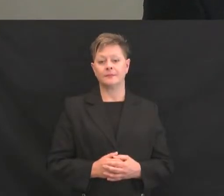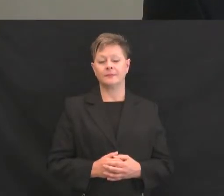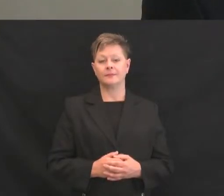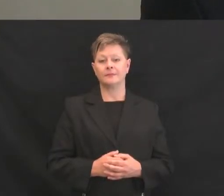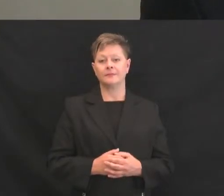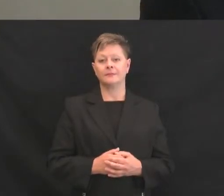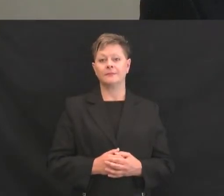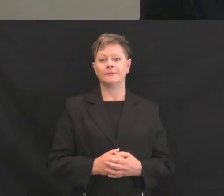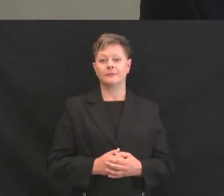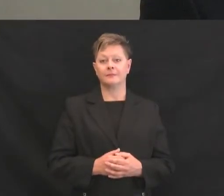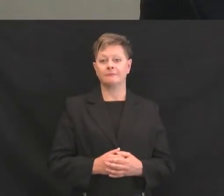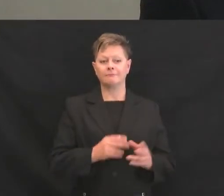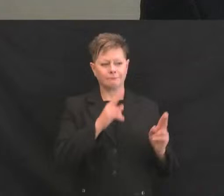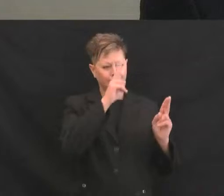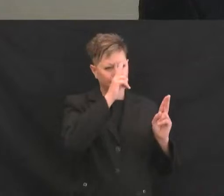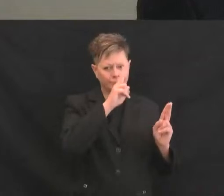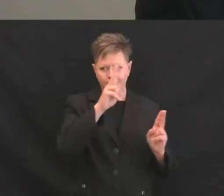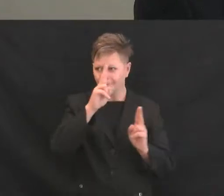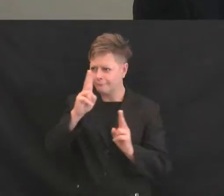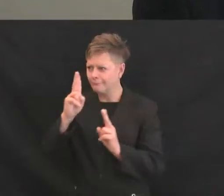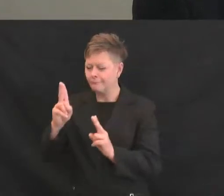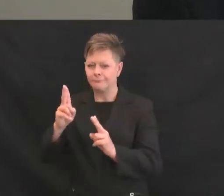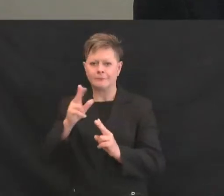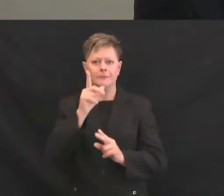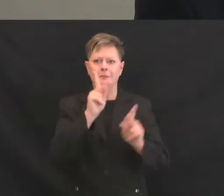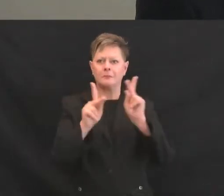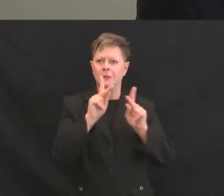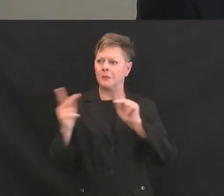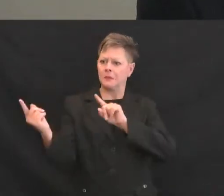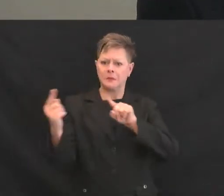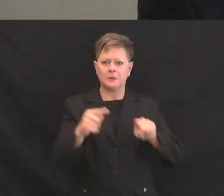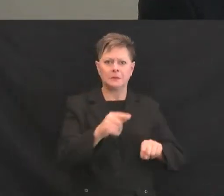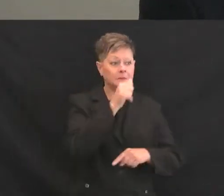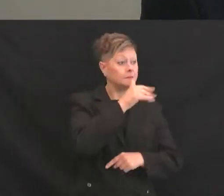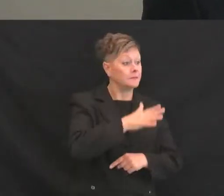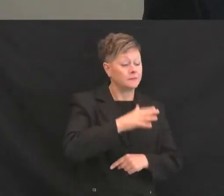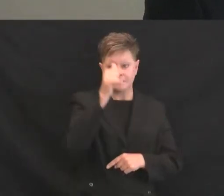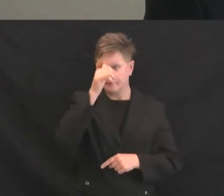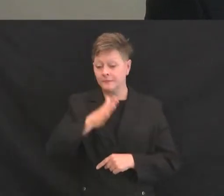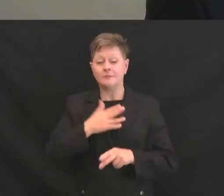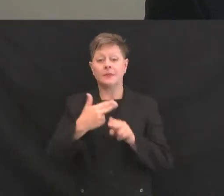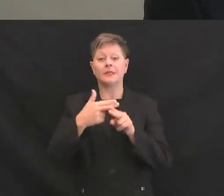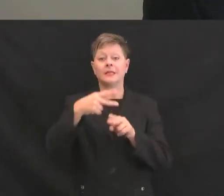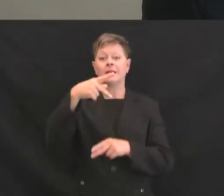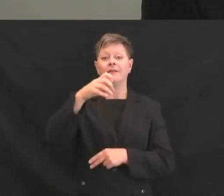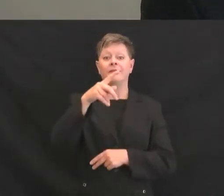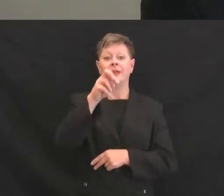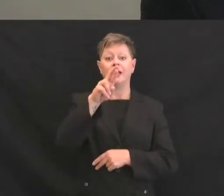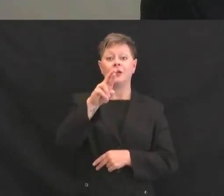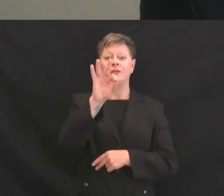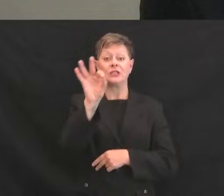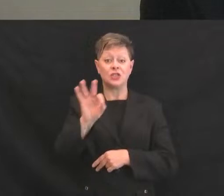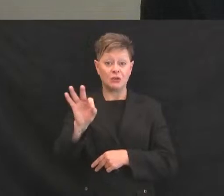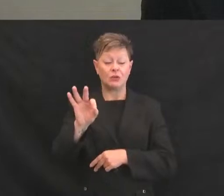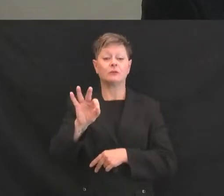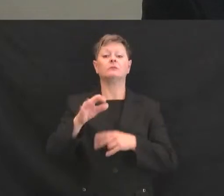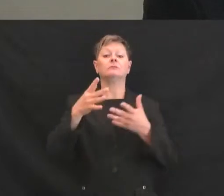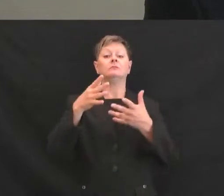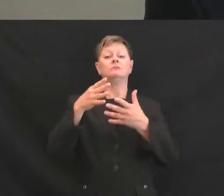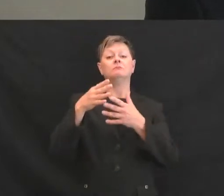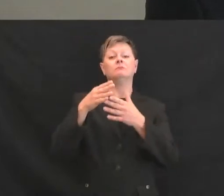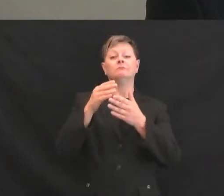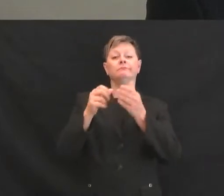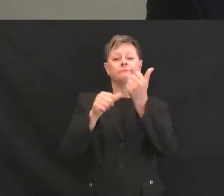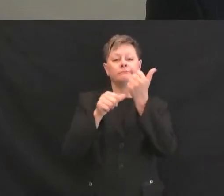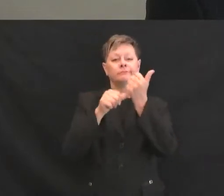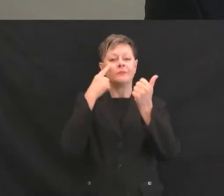Honorable and distinguished guests, ladies and gentlemen, my name is Peter Fitzgerald, Private Secretary to the Lieutenant Governor. I